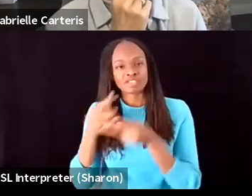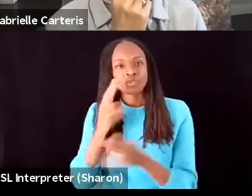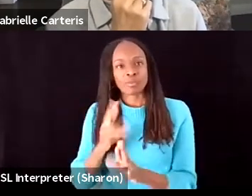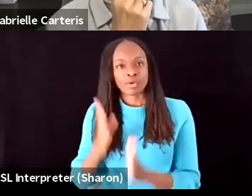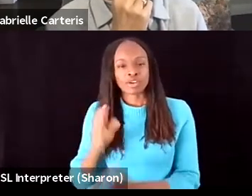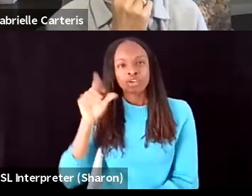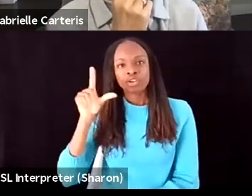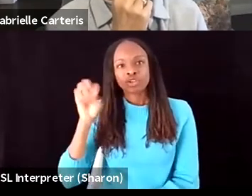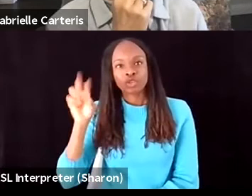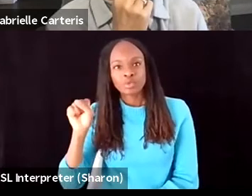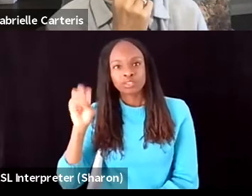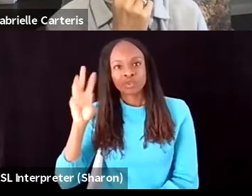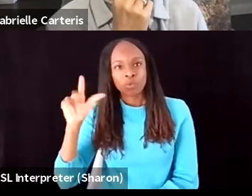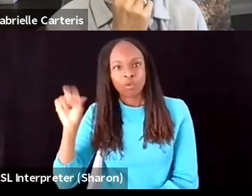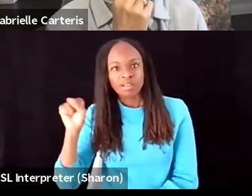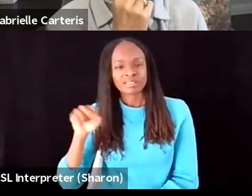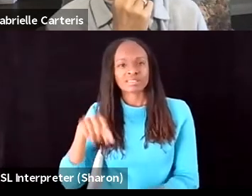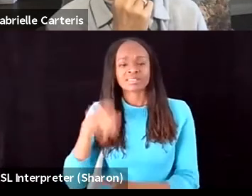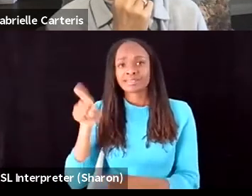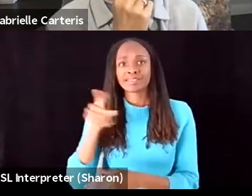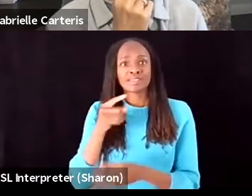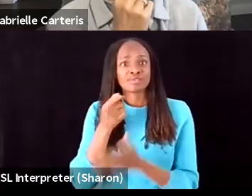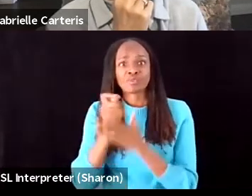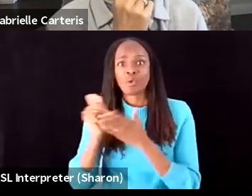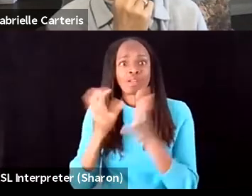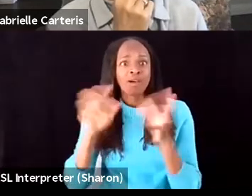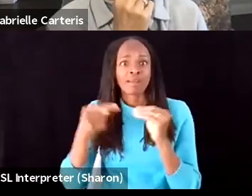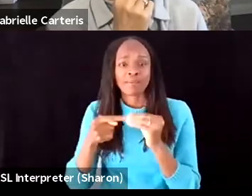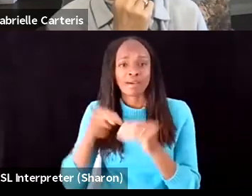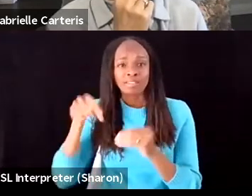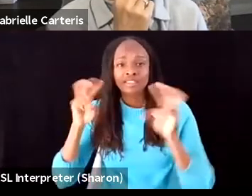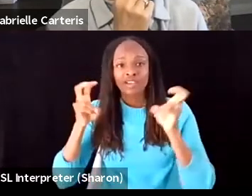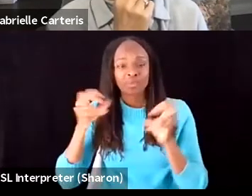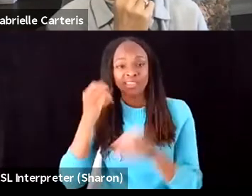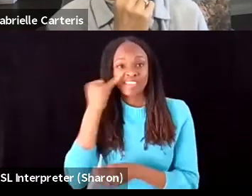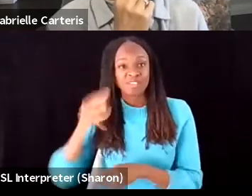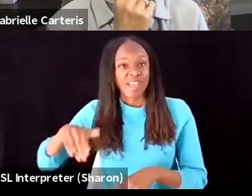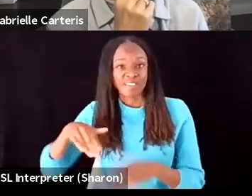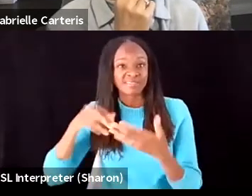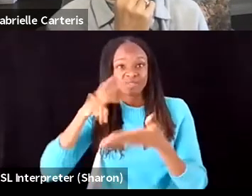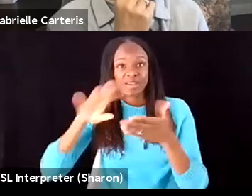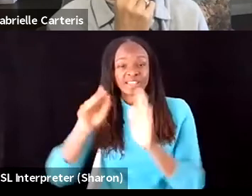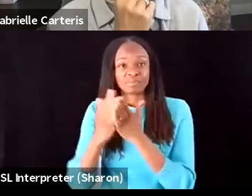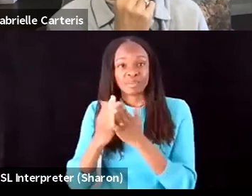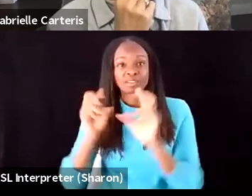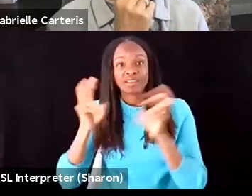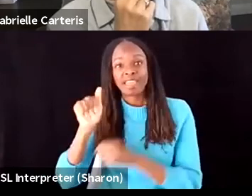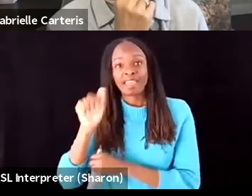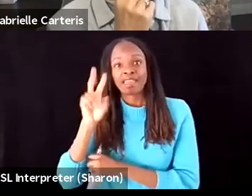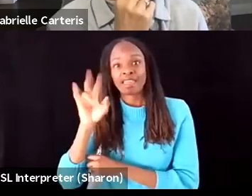written so much about this topic. And if you haven't read his book, The View from Somewhere, I would really encourage you